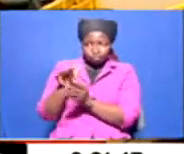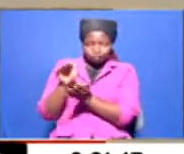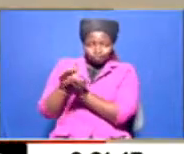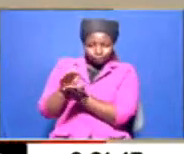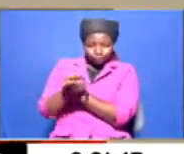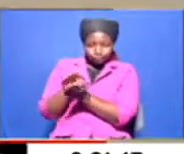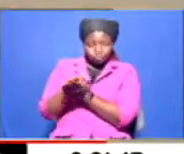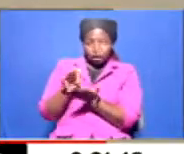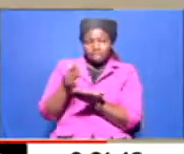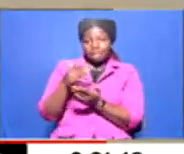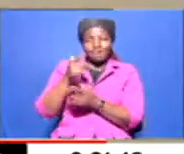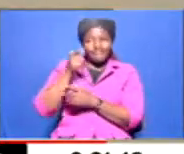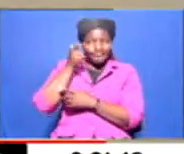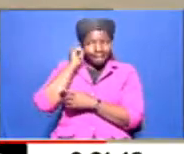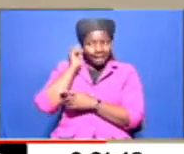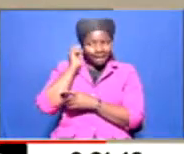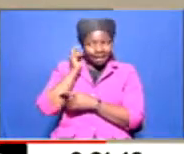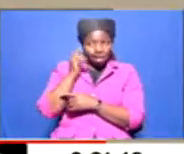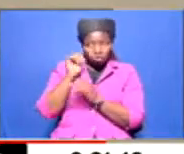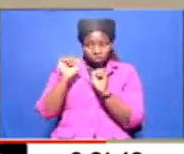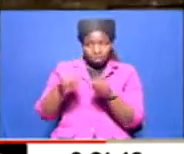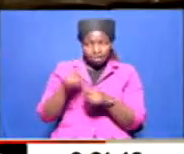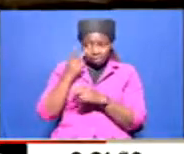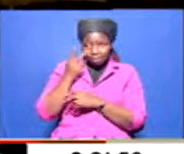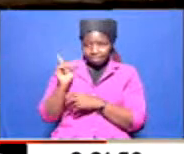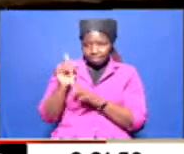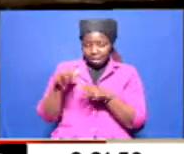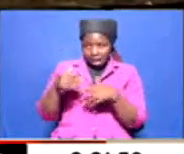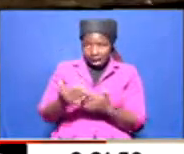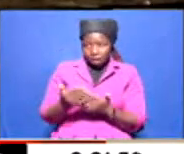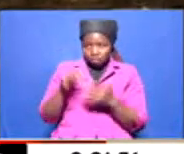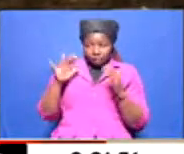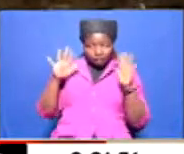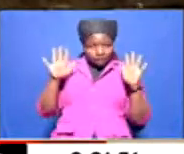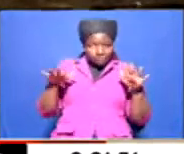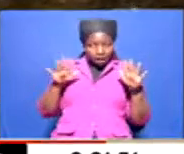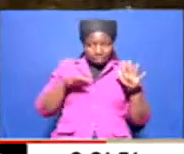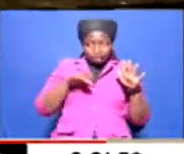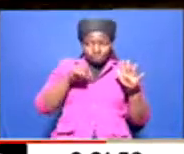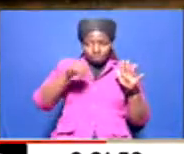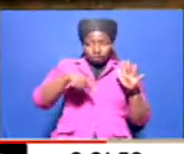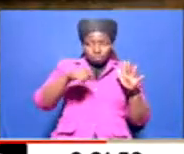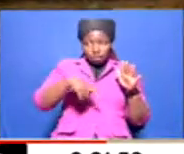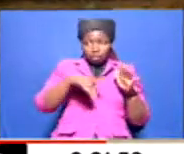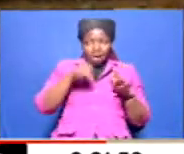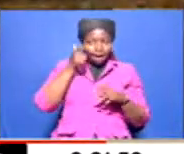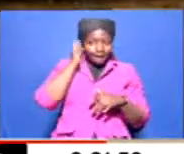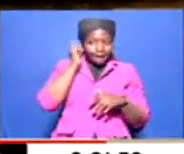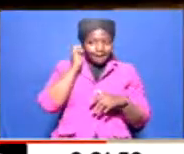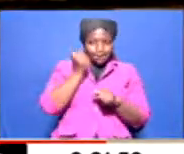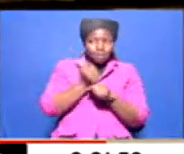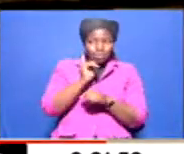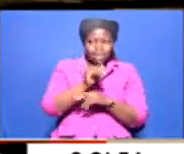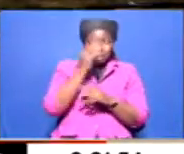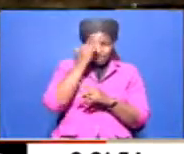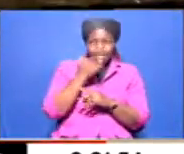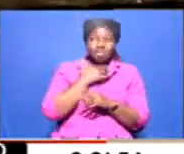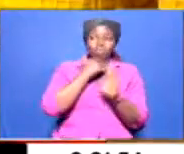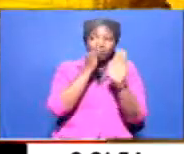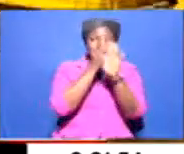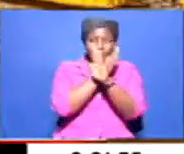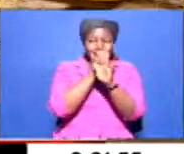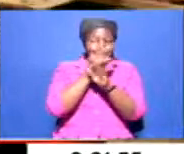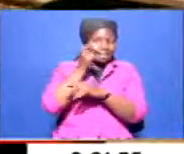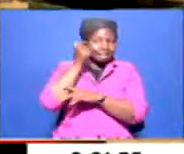eggs. So this is how the flies lay their eggs. They do that because they want to hide the eggs from